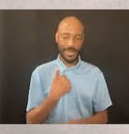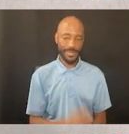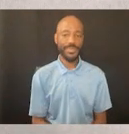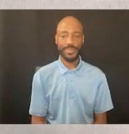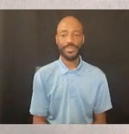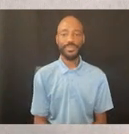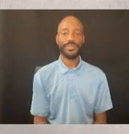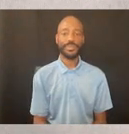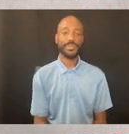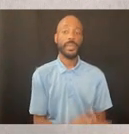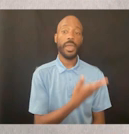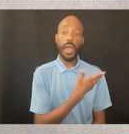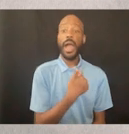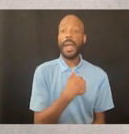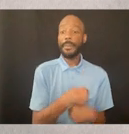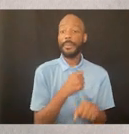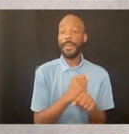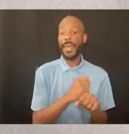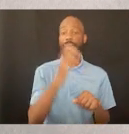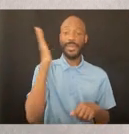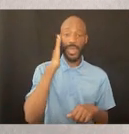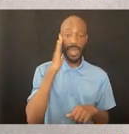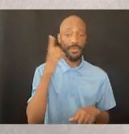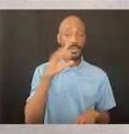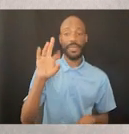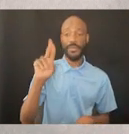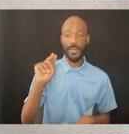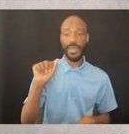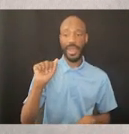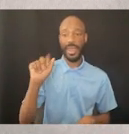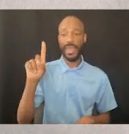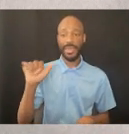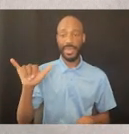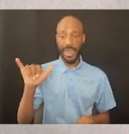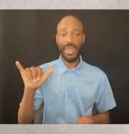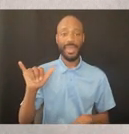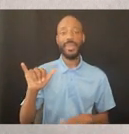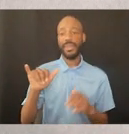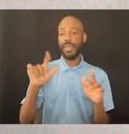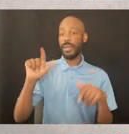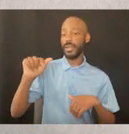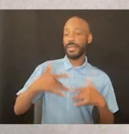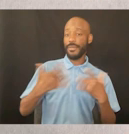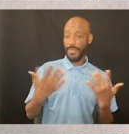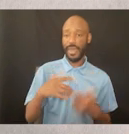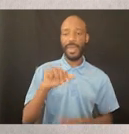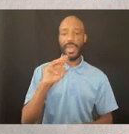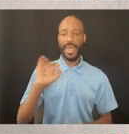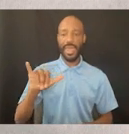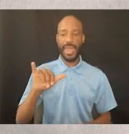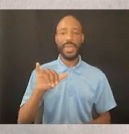I made these originally for the Fun A Day Los Angeles event that Amy Bauer, an earlier artist in this, hosted in Long